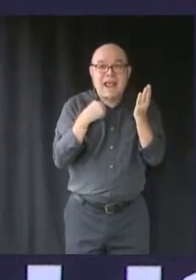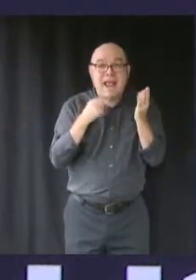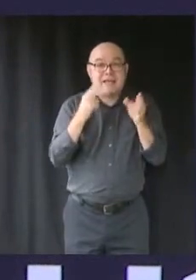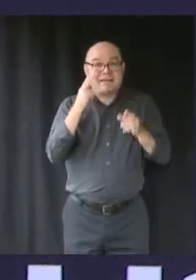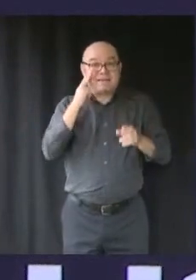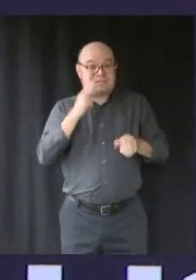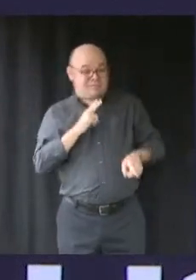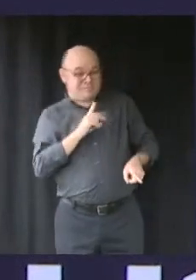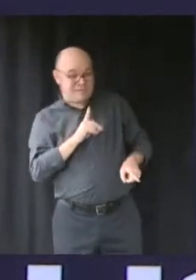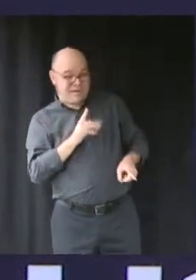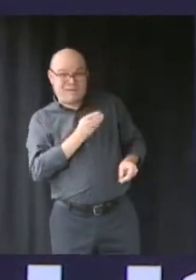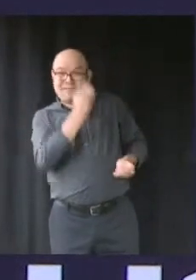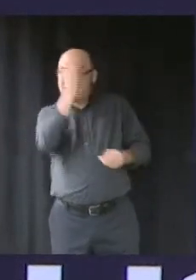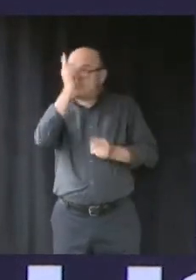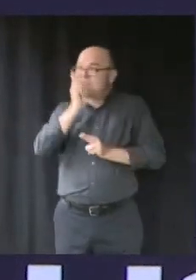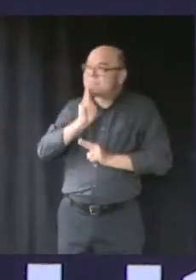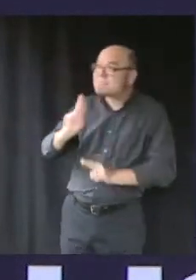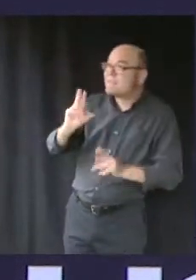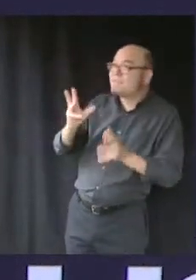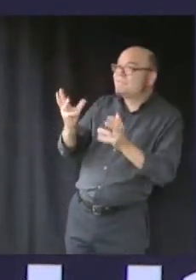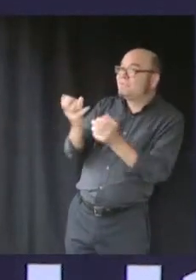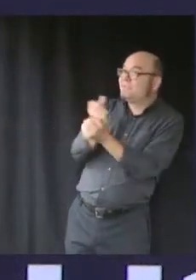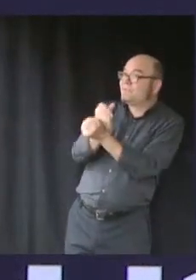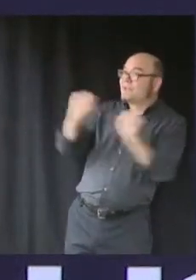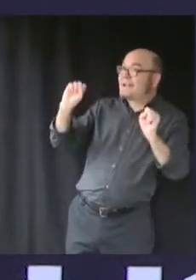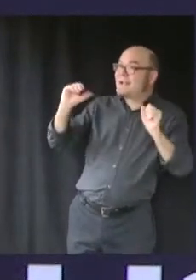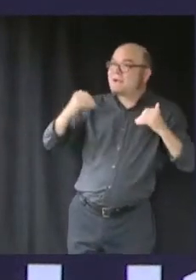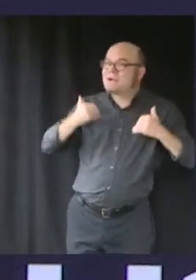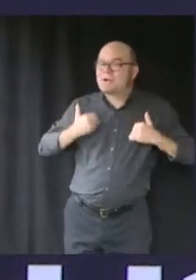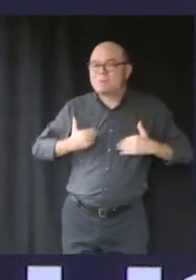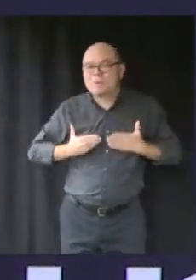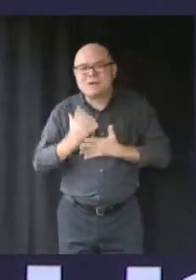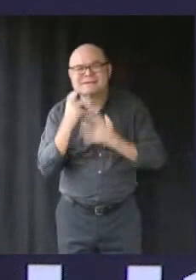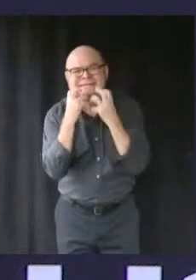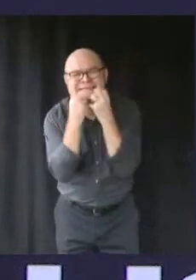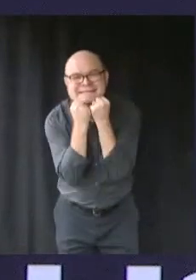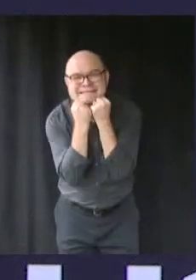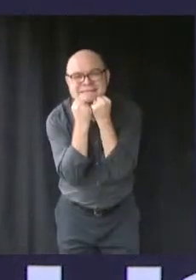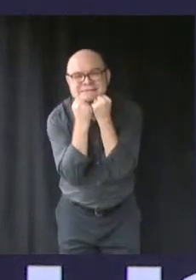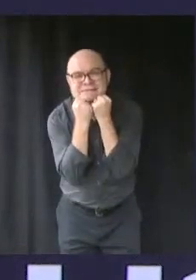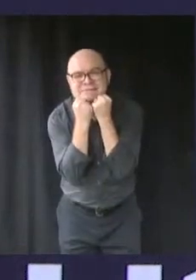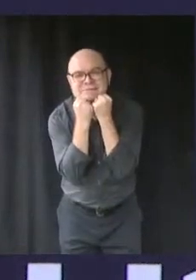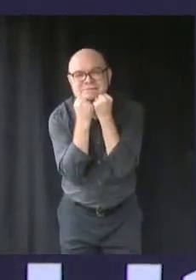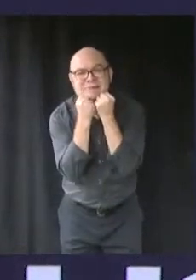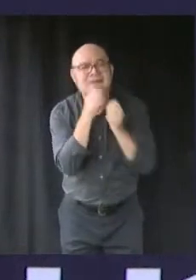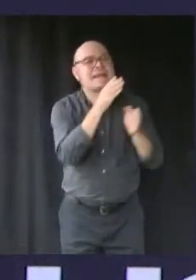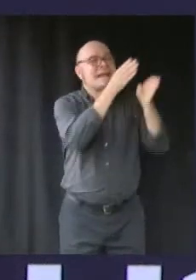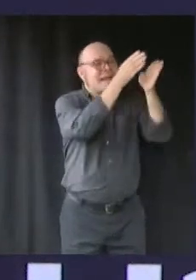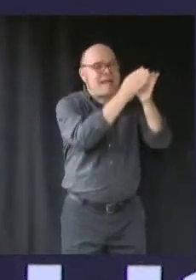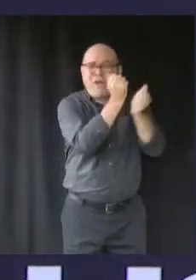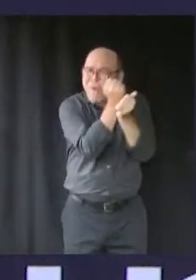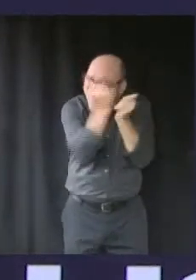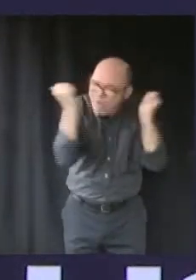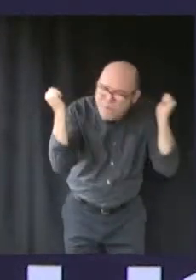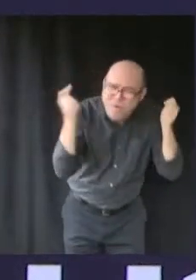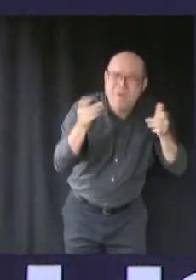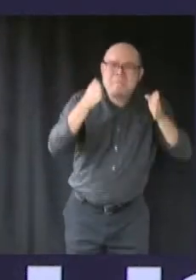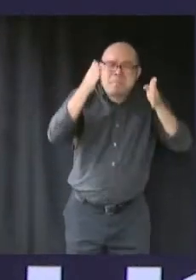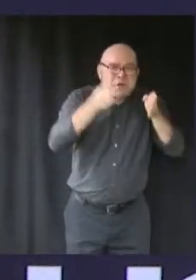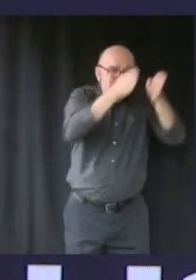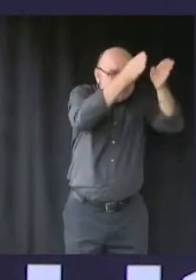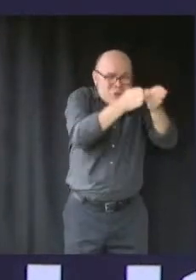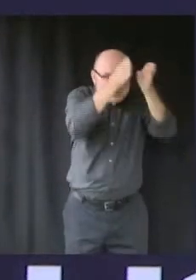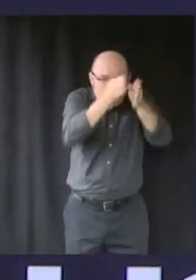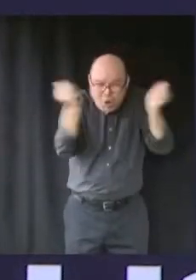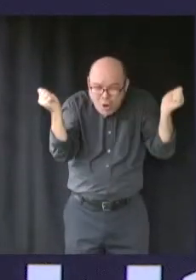rights. Every single person is of value. Every single person deserves those values and ideals.